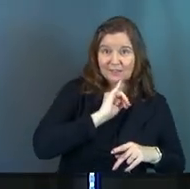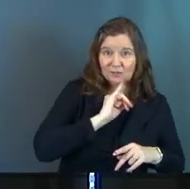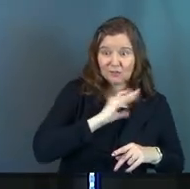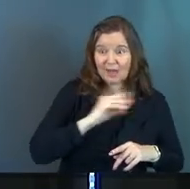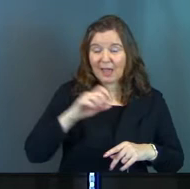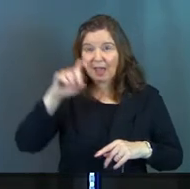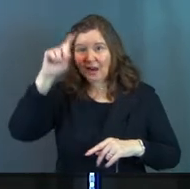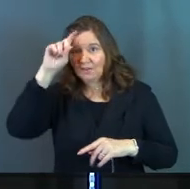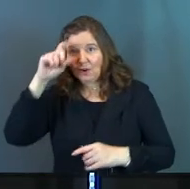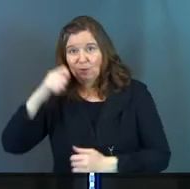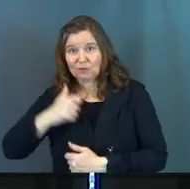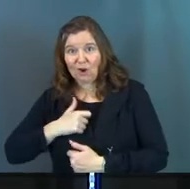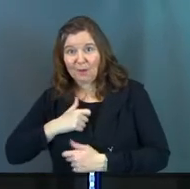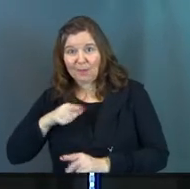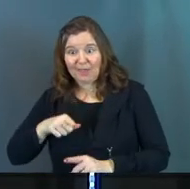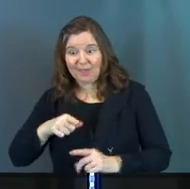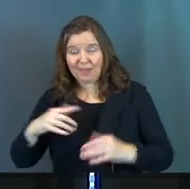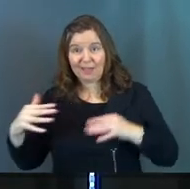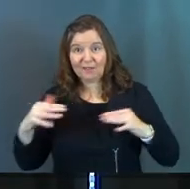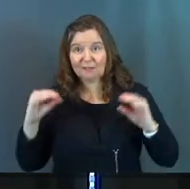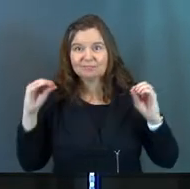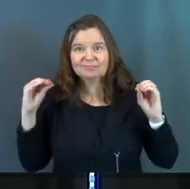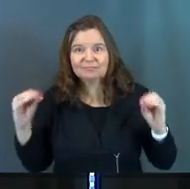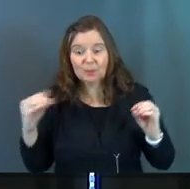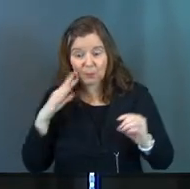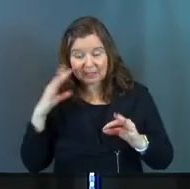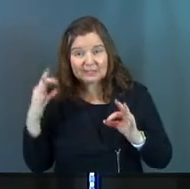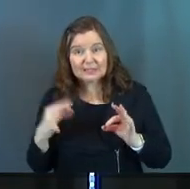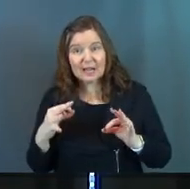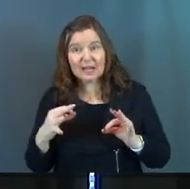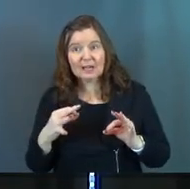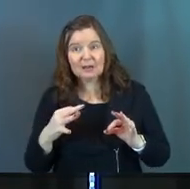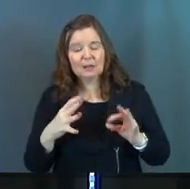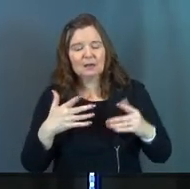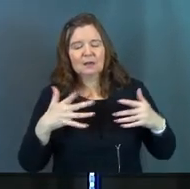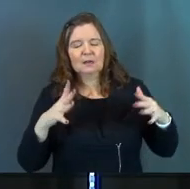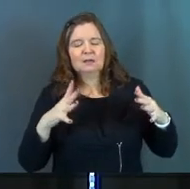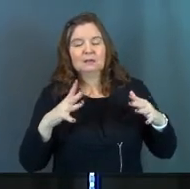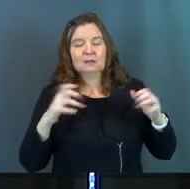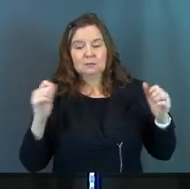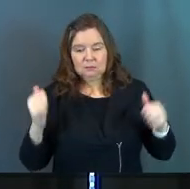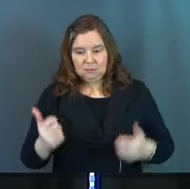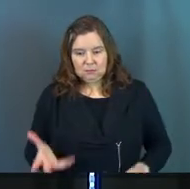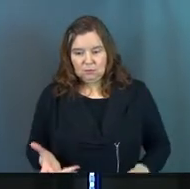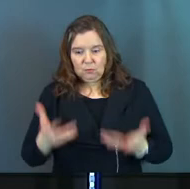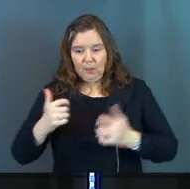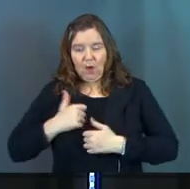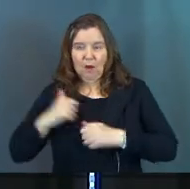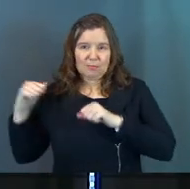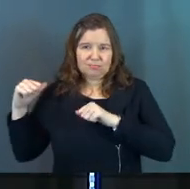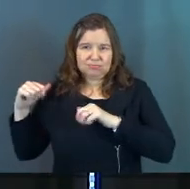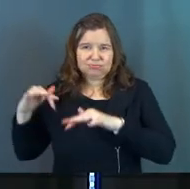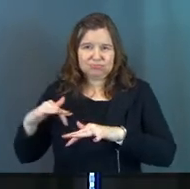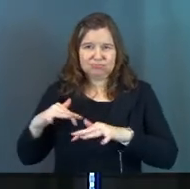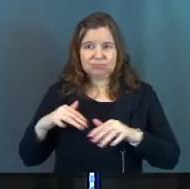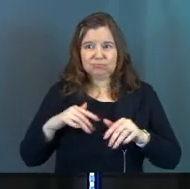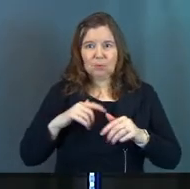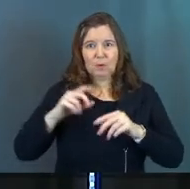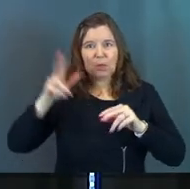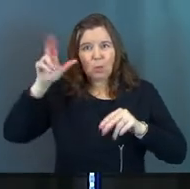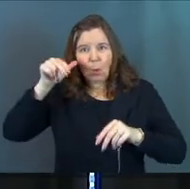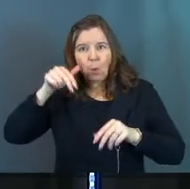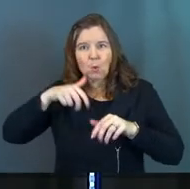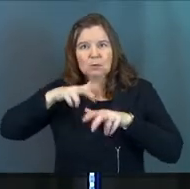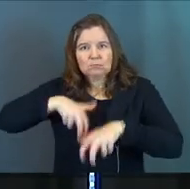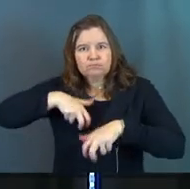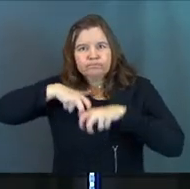and Pharaoh's army. Pharaoh's army, actually, even when he decided to rally the army and come out with his horses and chariots